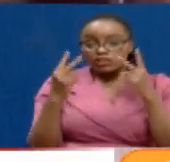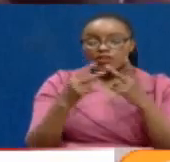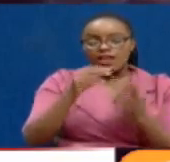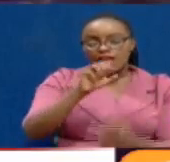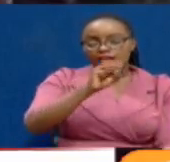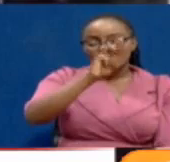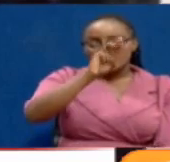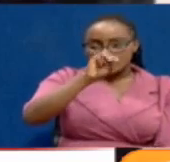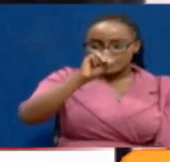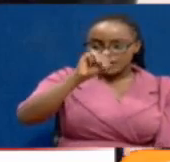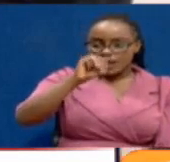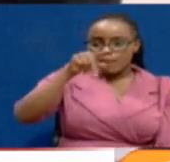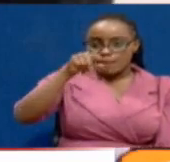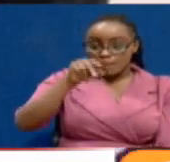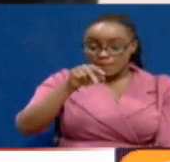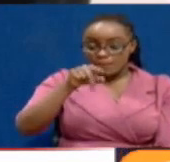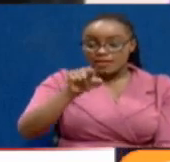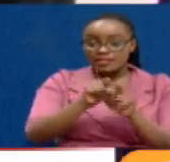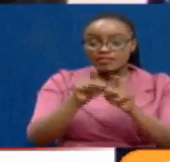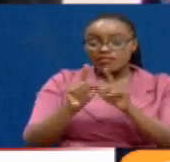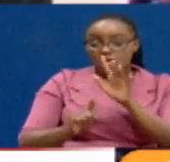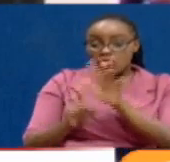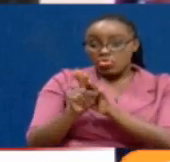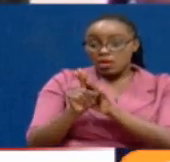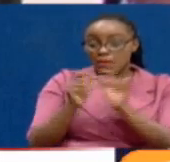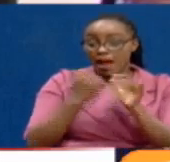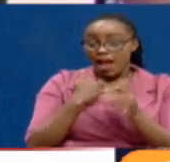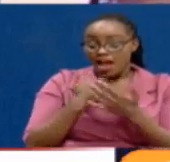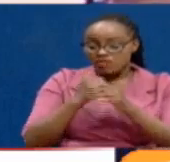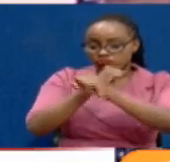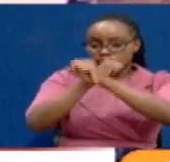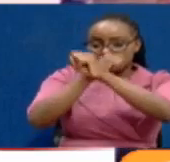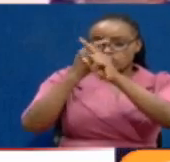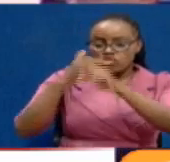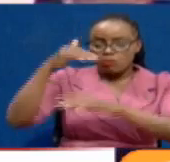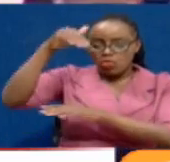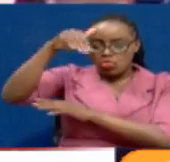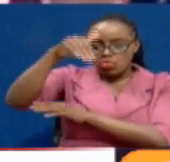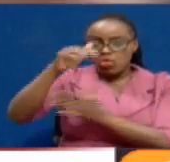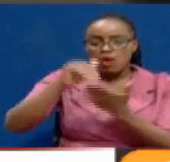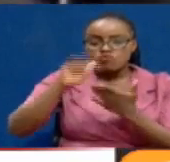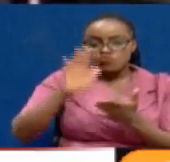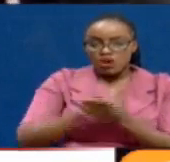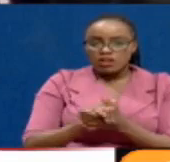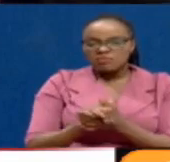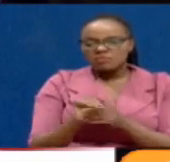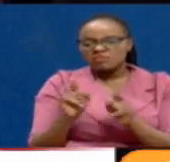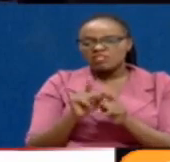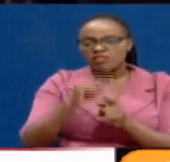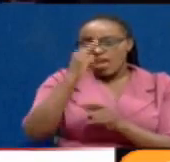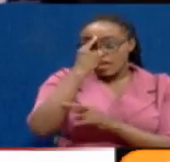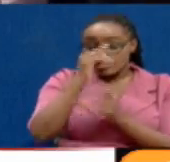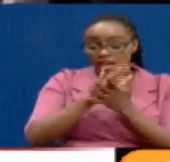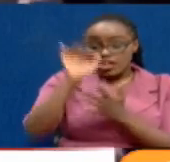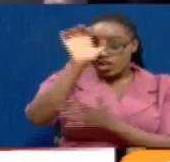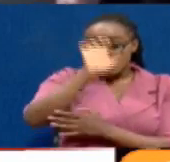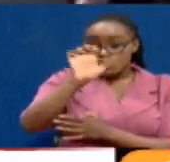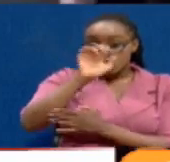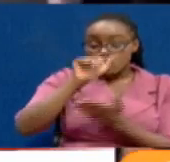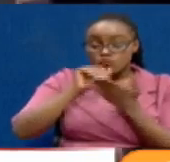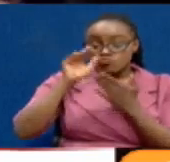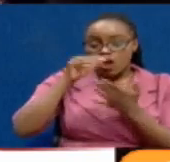S&P 500 and Nasdaq, triggering a circuit breaker to prevent them from falling further. Shares tumbled in Asia and Europe, where